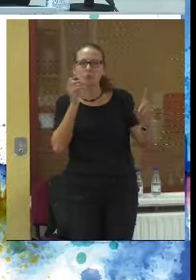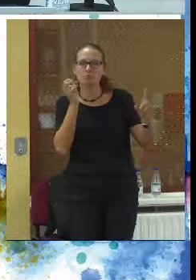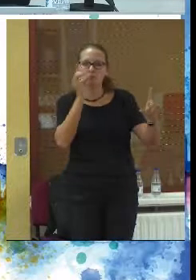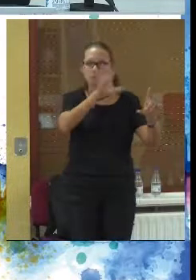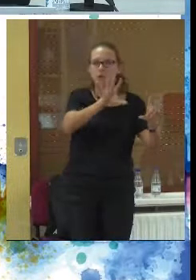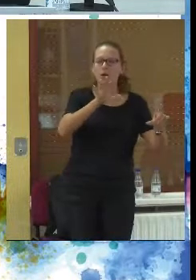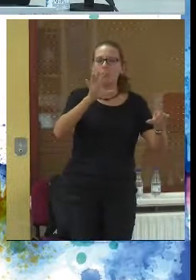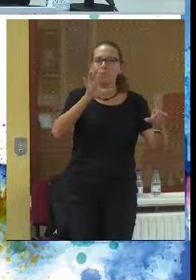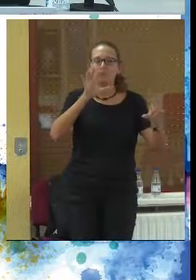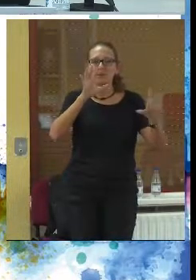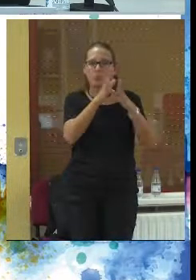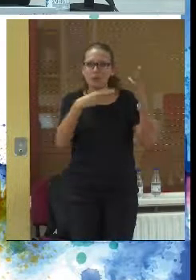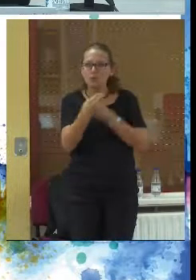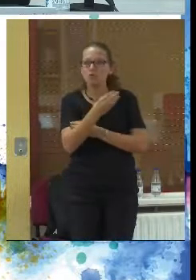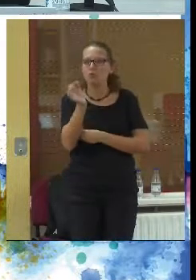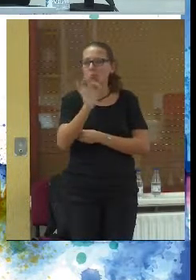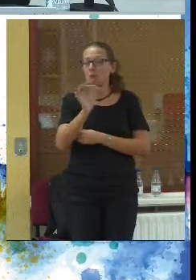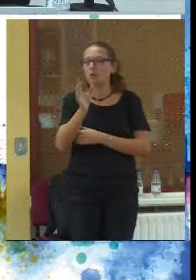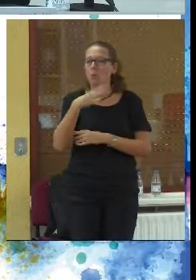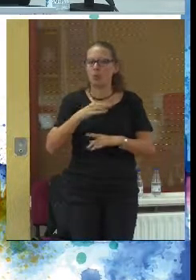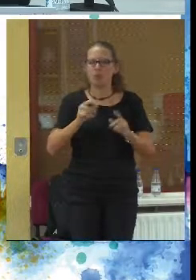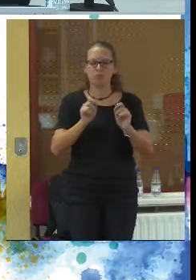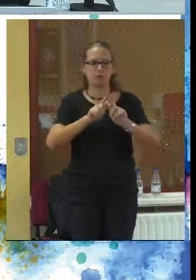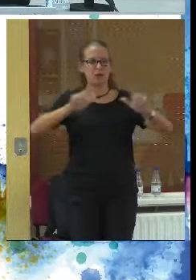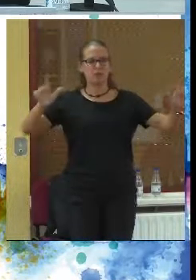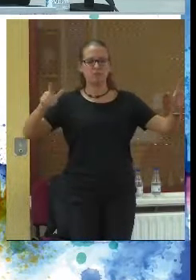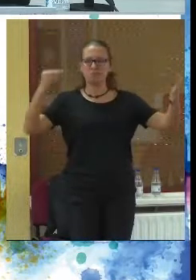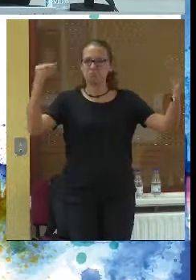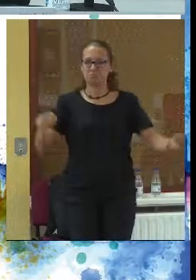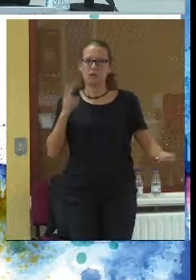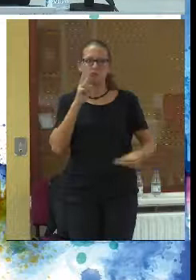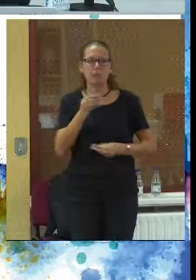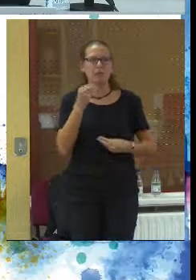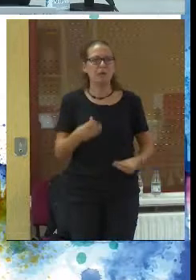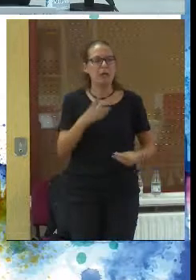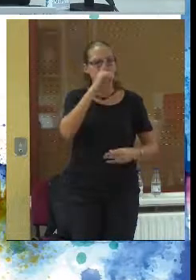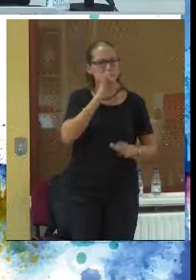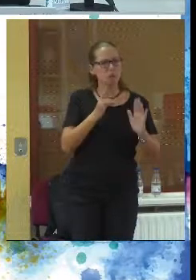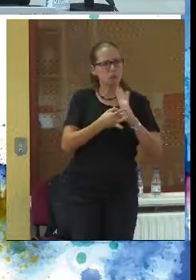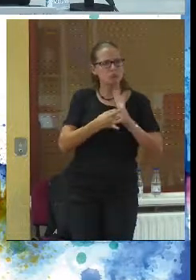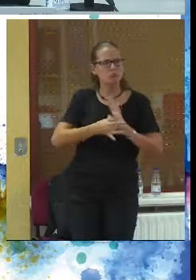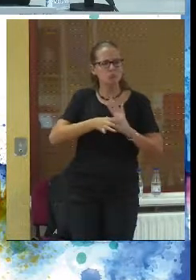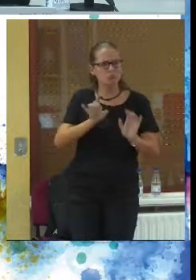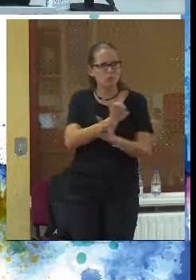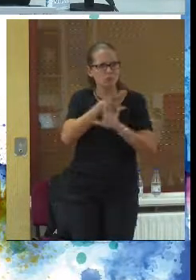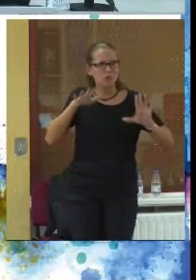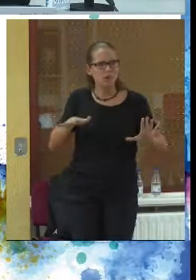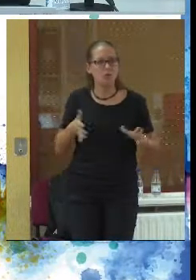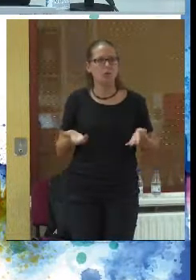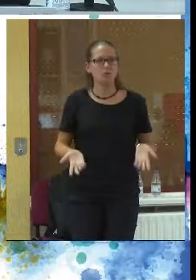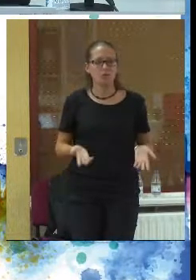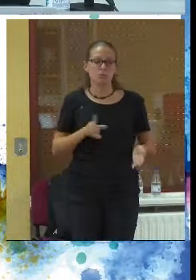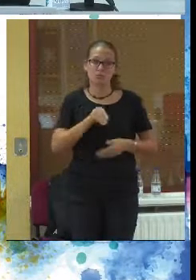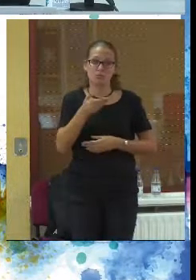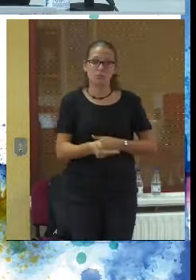in terms of effect, you can really see them properly, that they are clear enough. It is